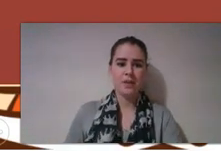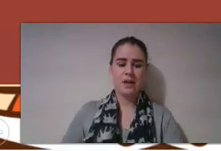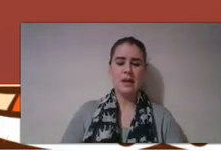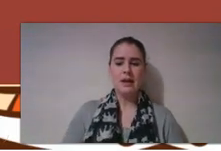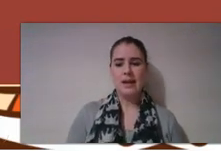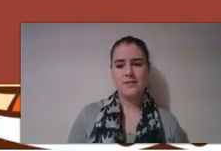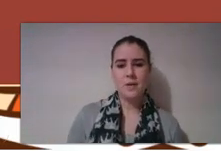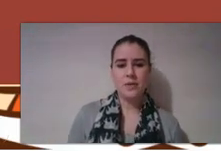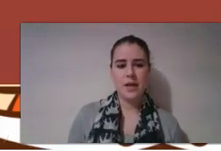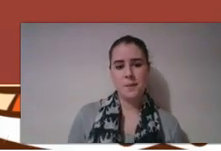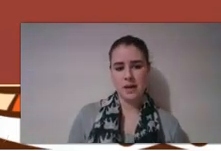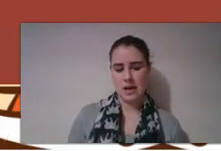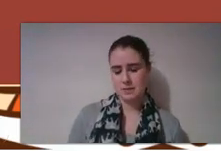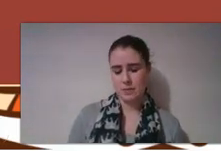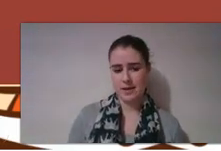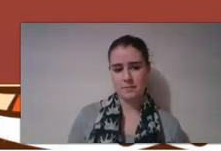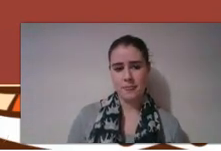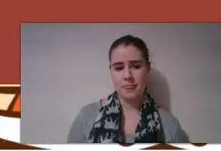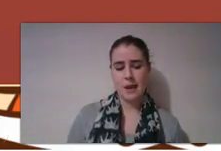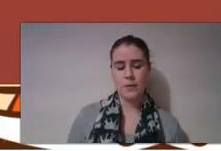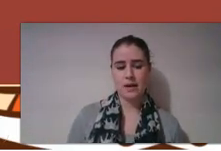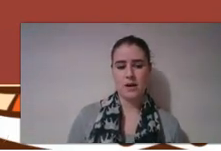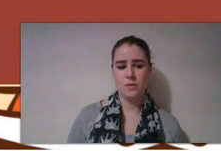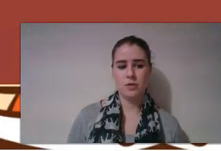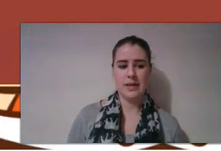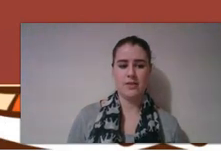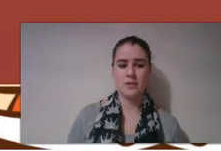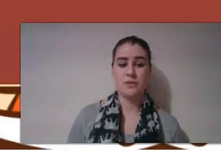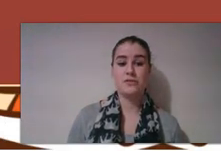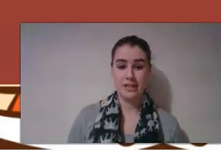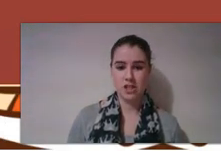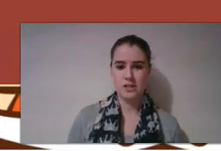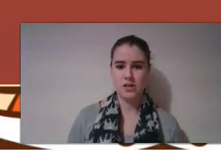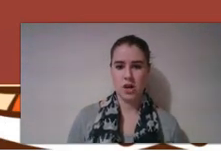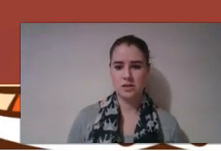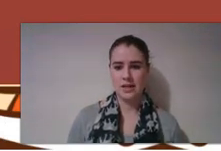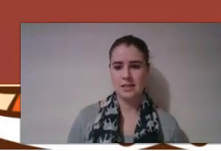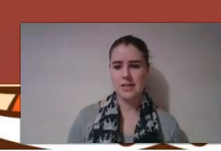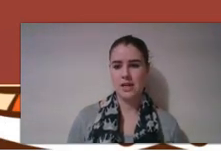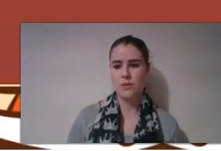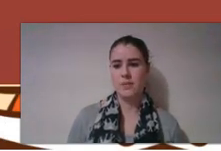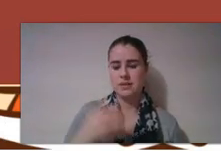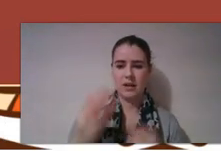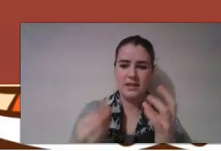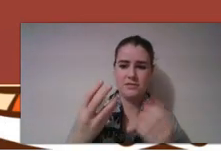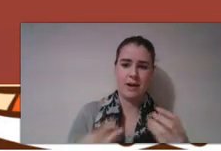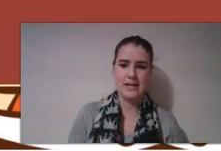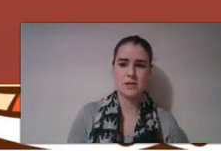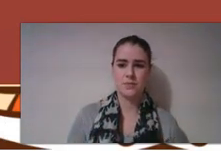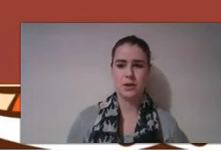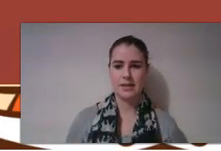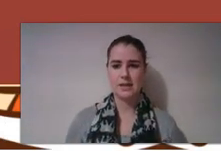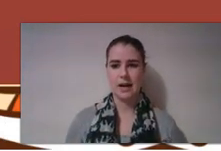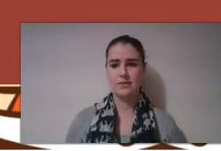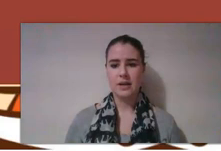her. Now, if they were the upper class women, they would wear clothing which would be decorated with fringes and knots. So that's at the end where it'd be slightly